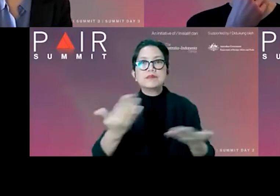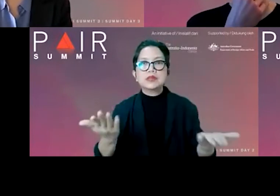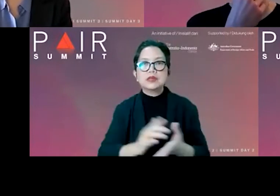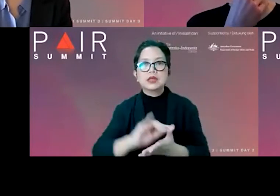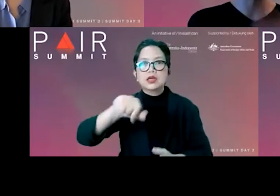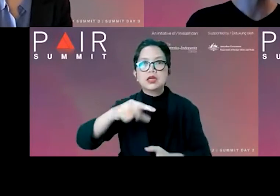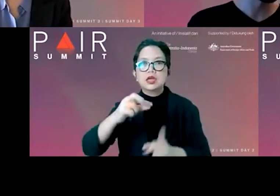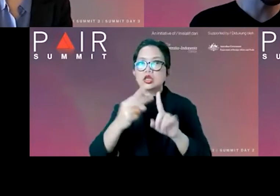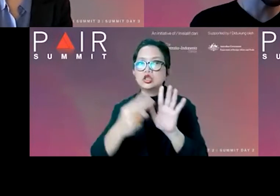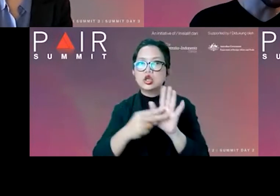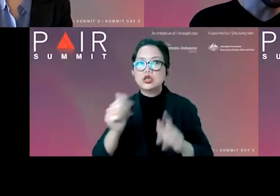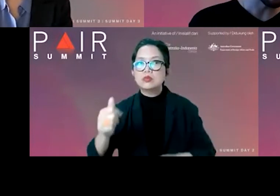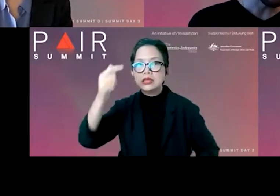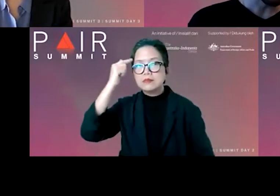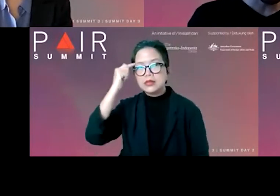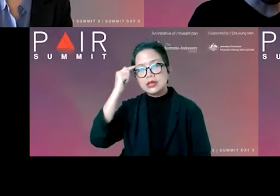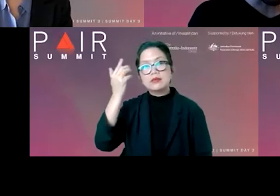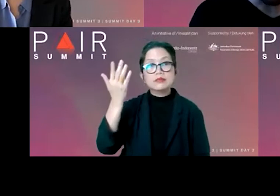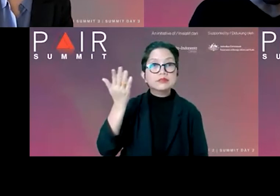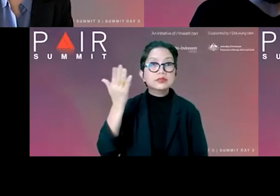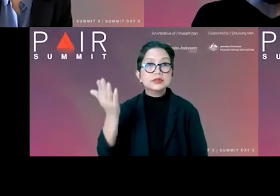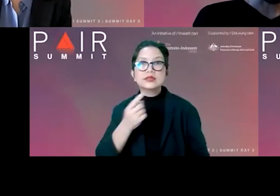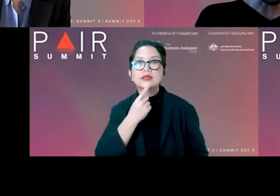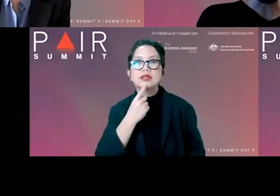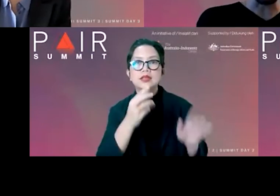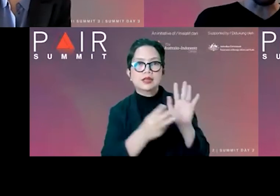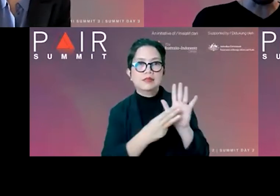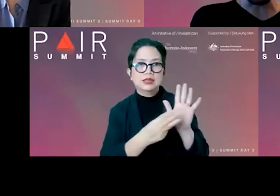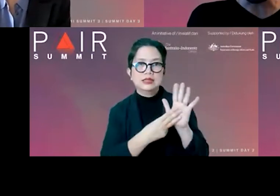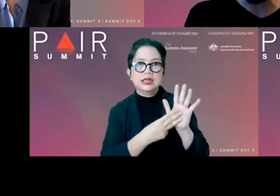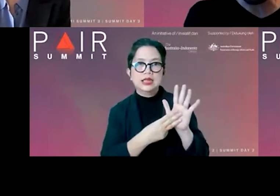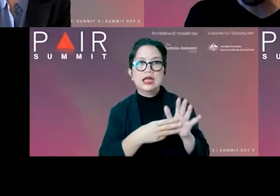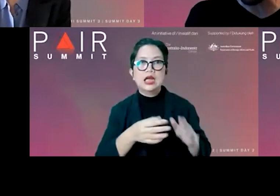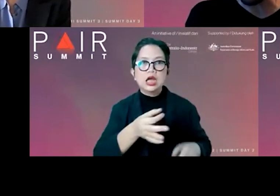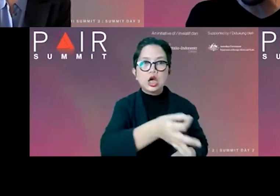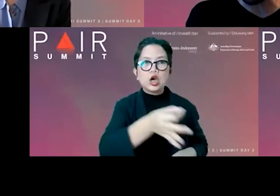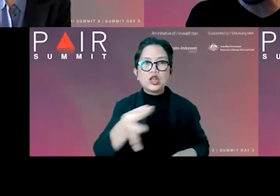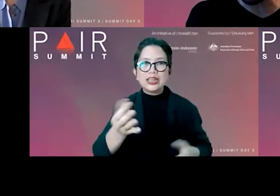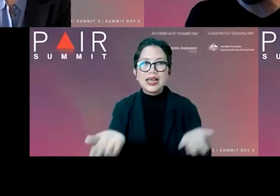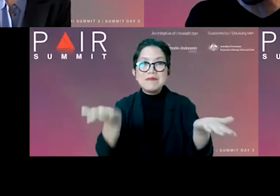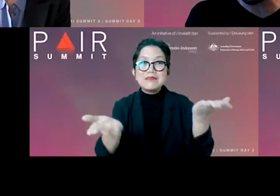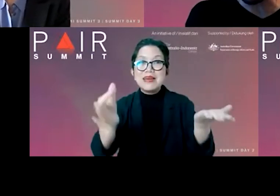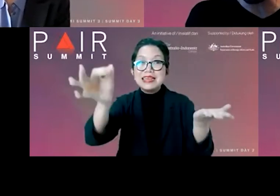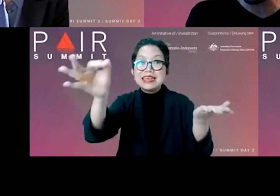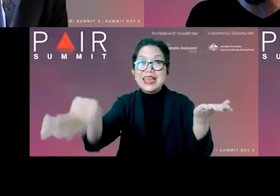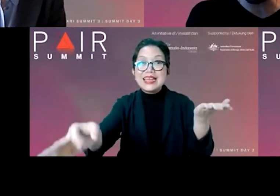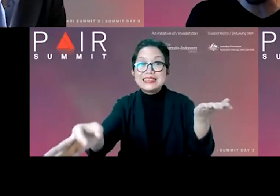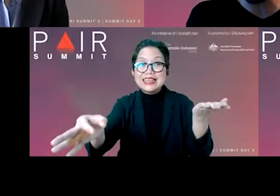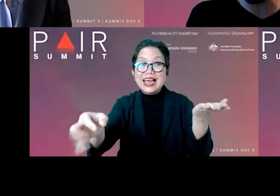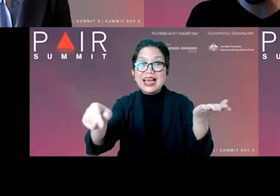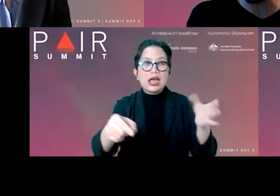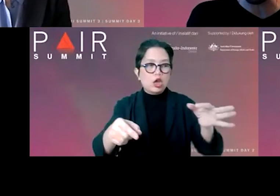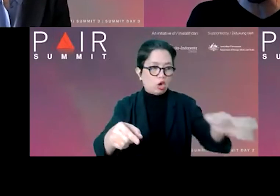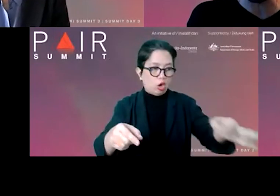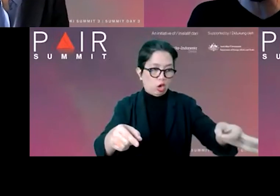Pierre, you might like to go first this time, then Bututi, and then John. Sure. Yeah, so look, I don't have much, but I think it's really tough